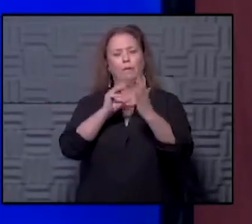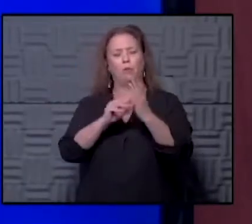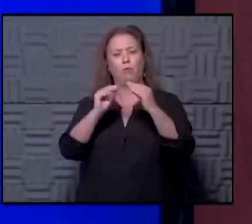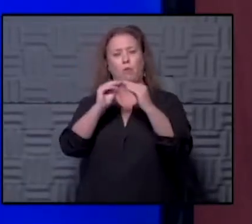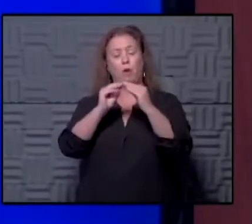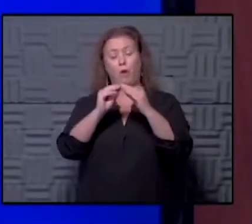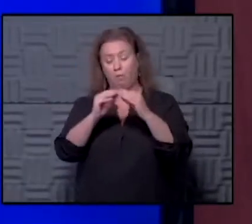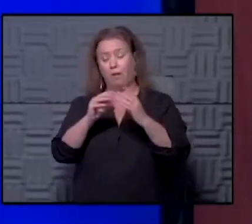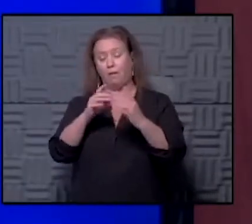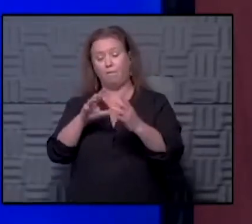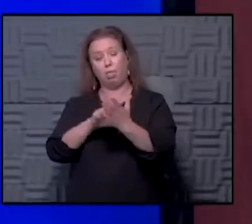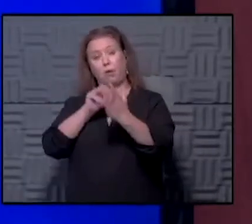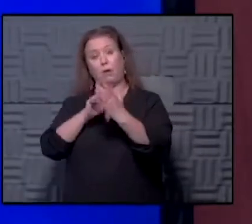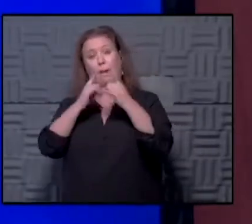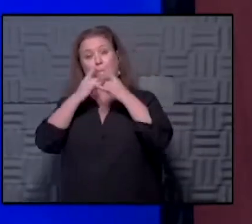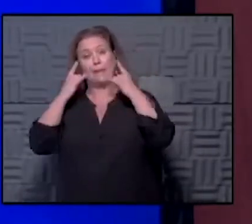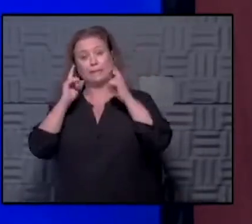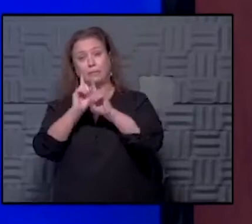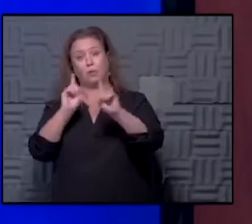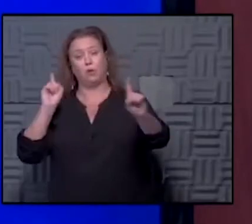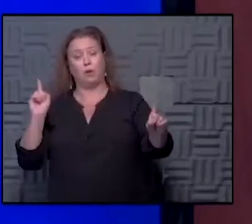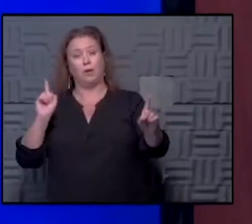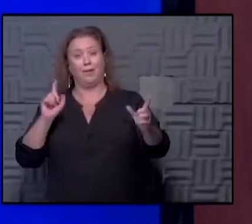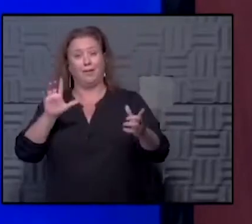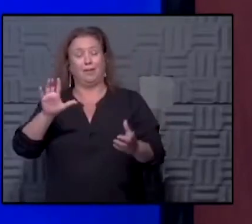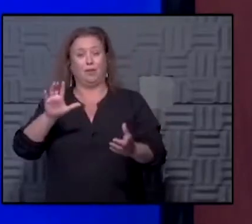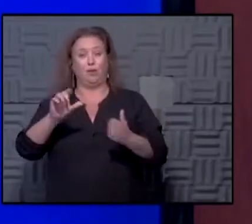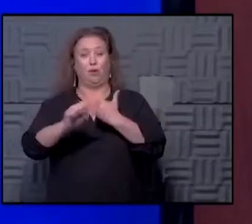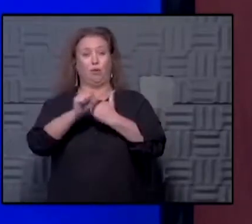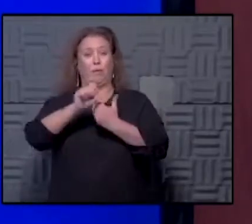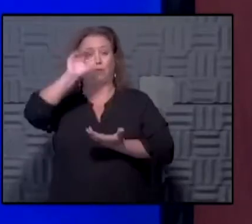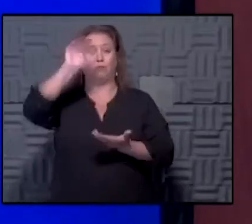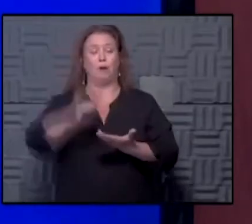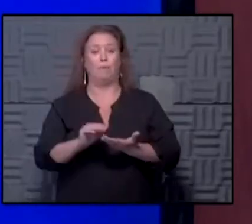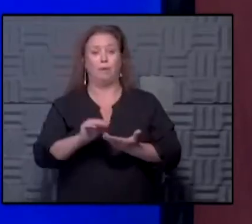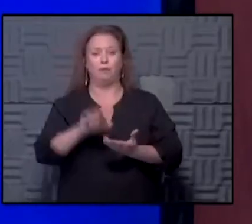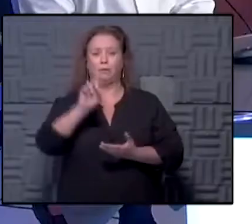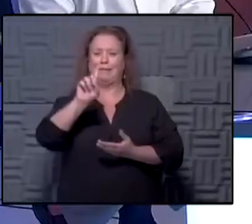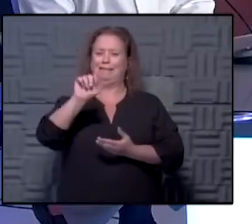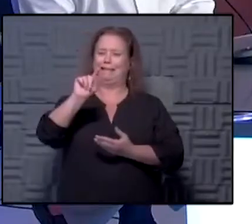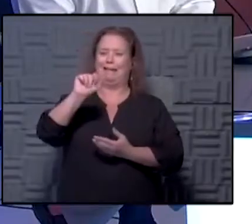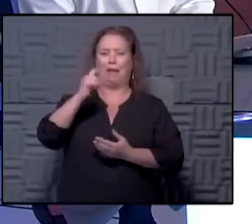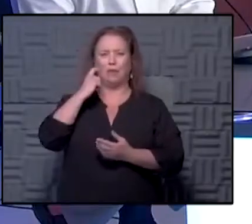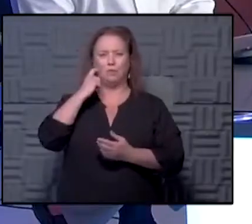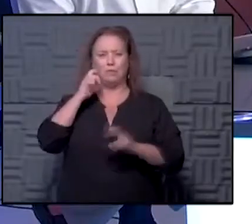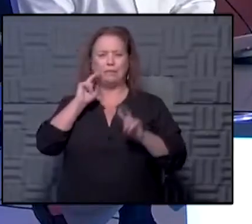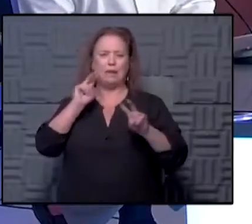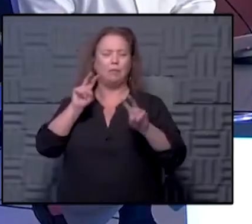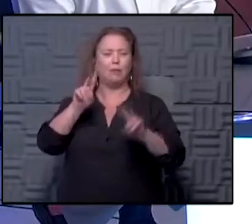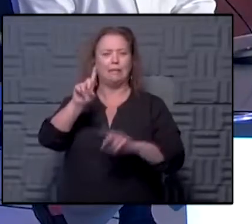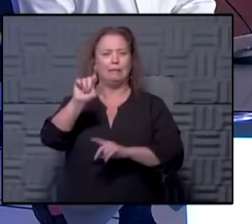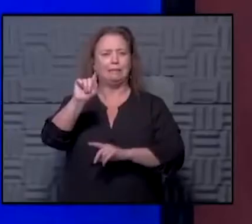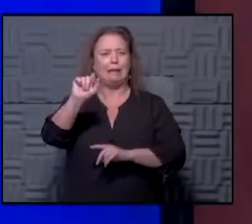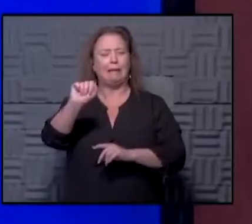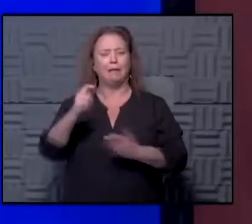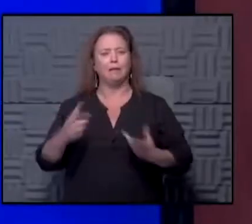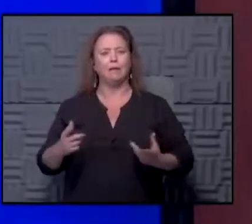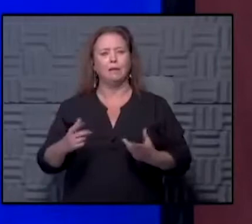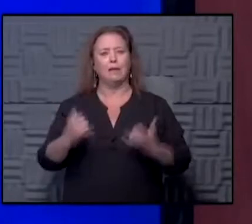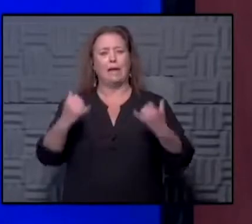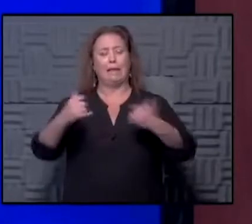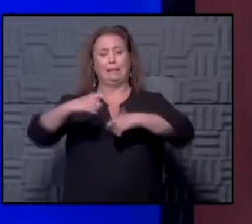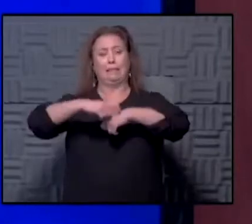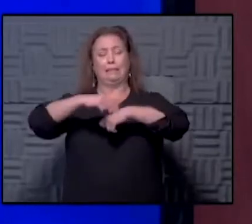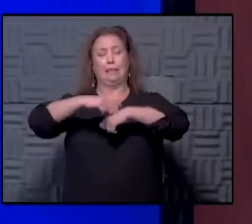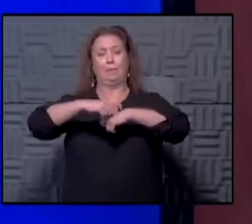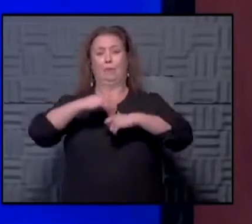with masks and maintaining social distancing, your risks drop pretty dramatically. There's been great data that's looked at that. And so I think at this point